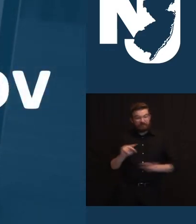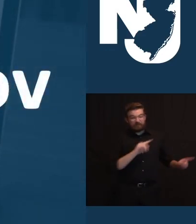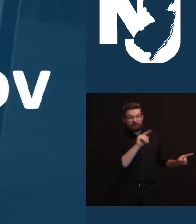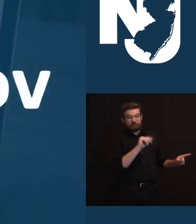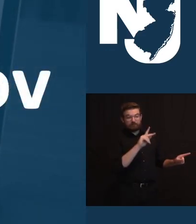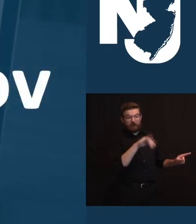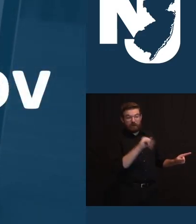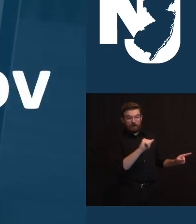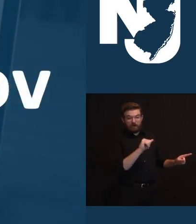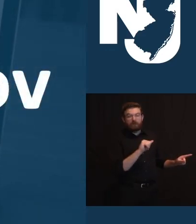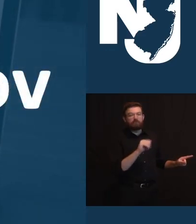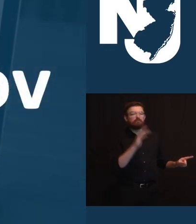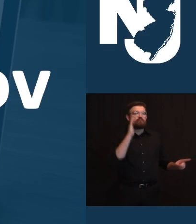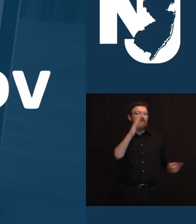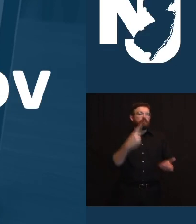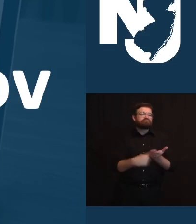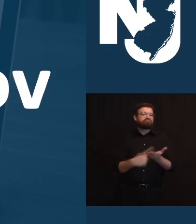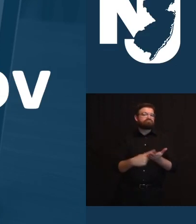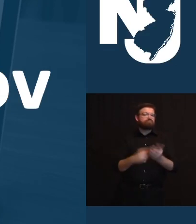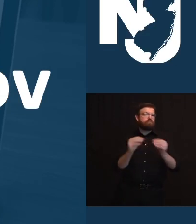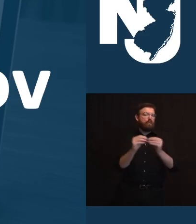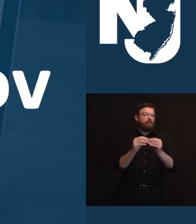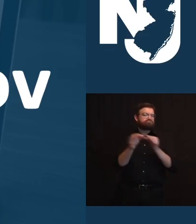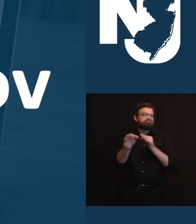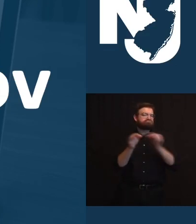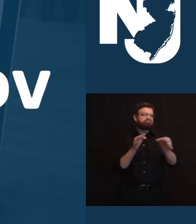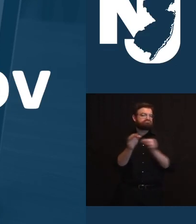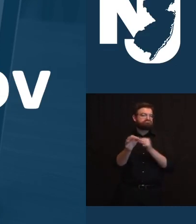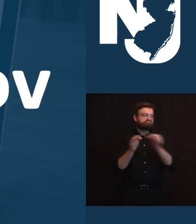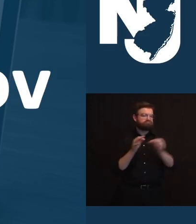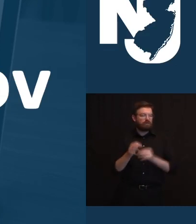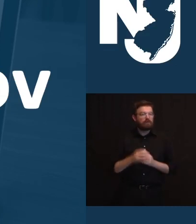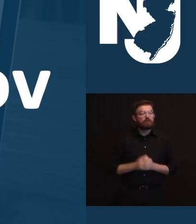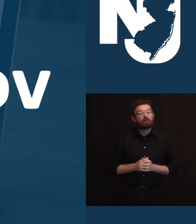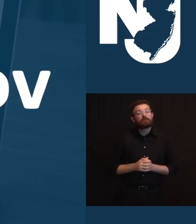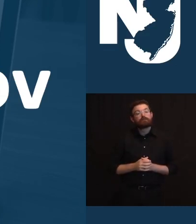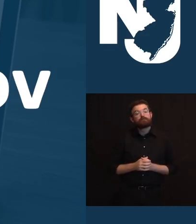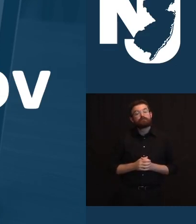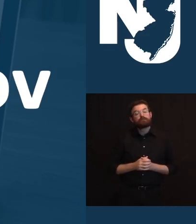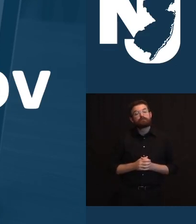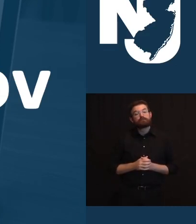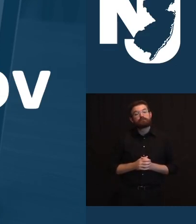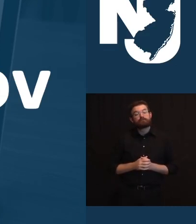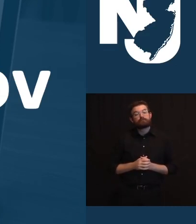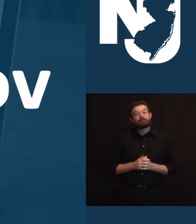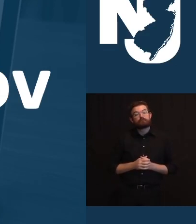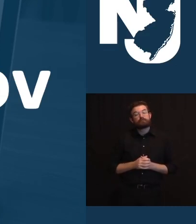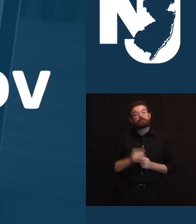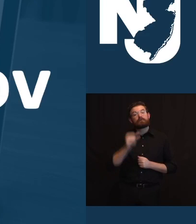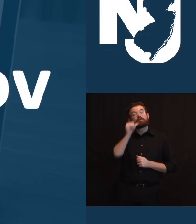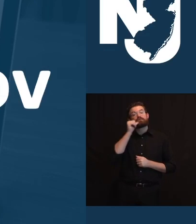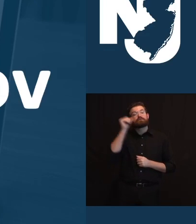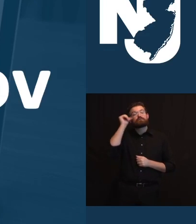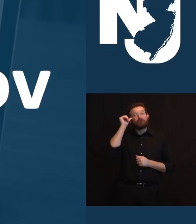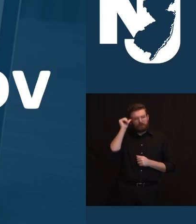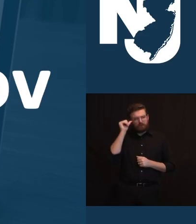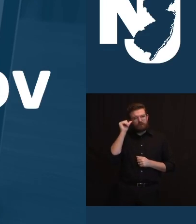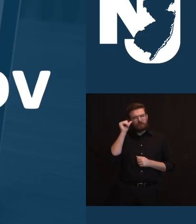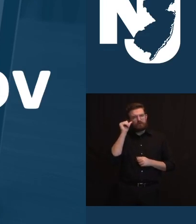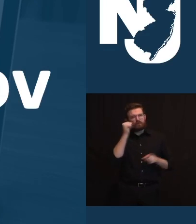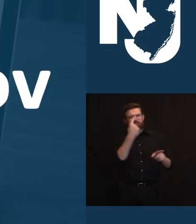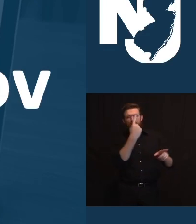coronavirus cluster that I was asked about yesterday in Middletown that is being linked, at least a chunk of it, to a house party attended by a group of